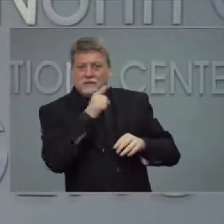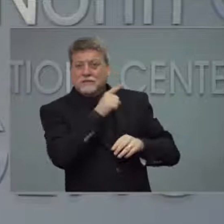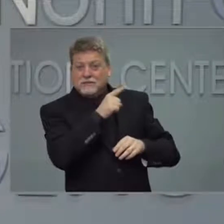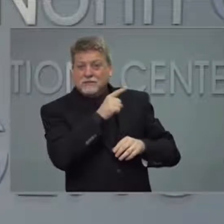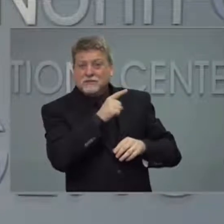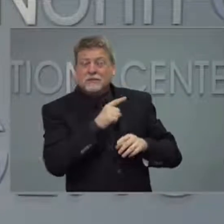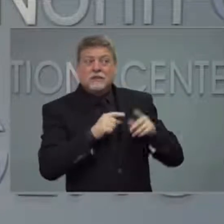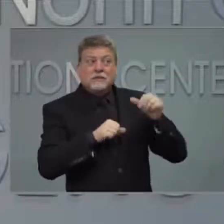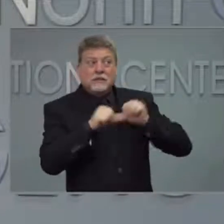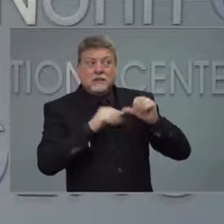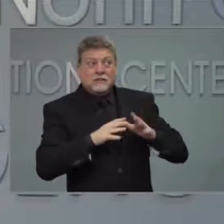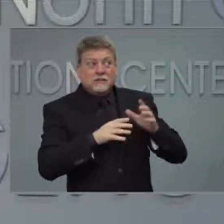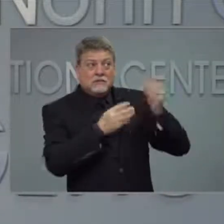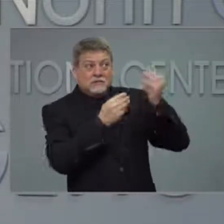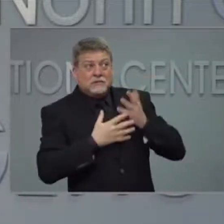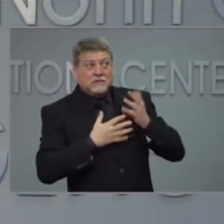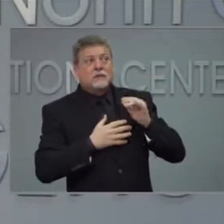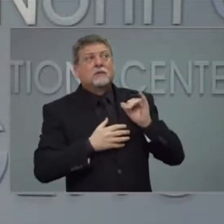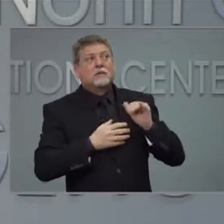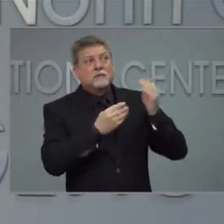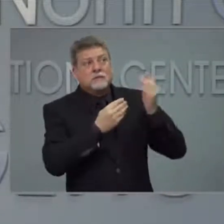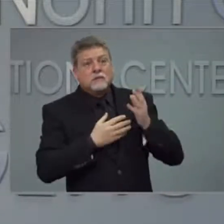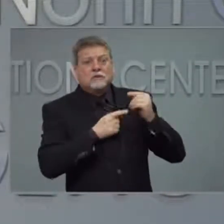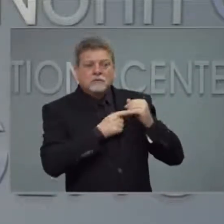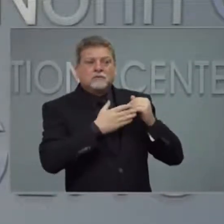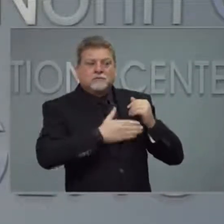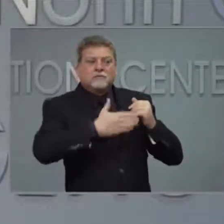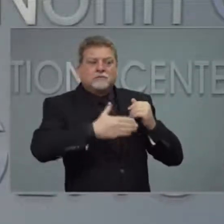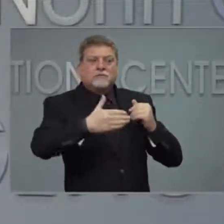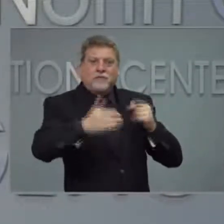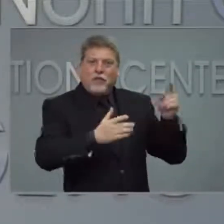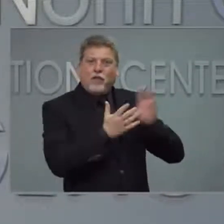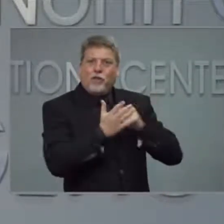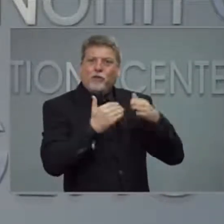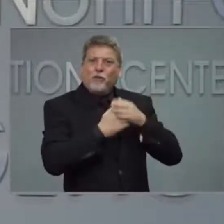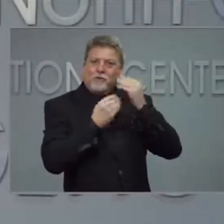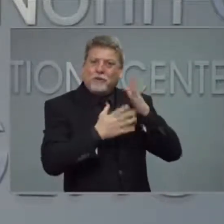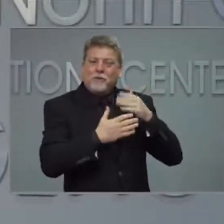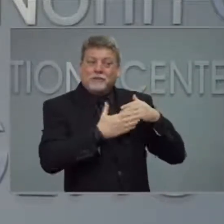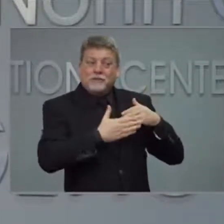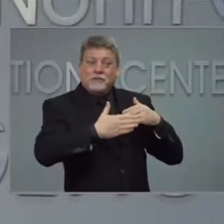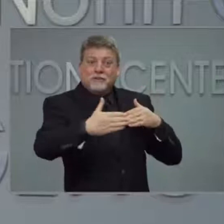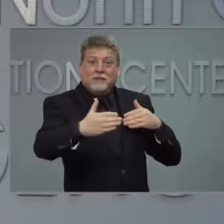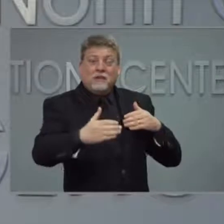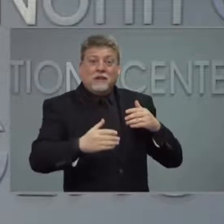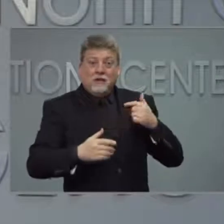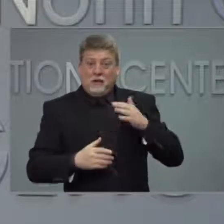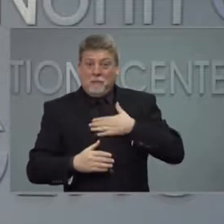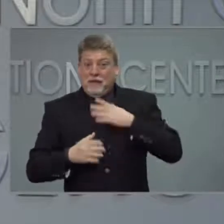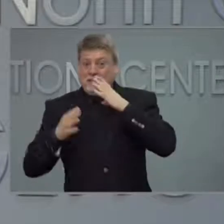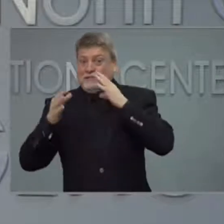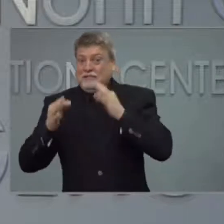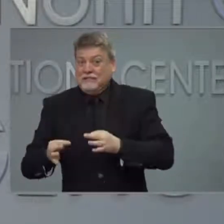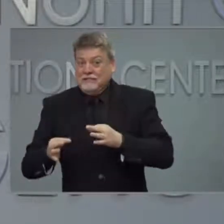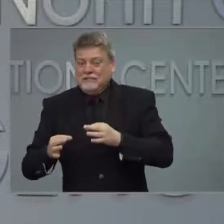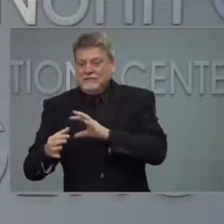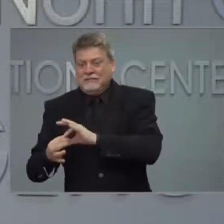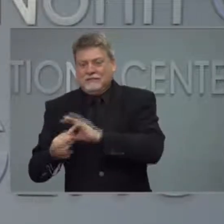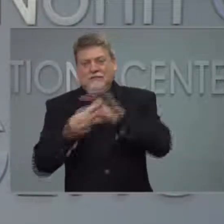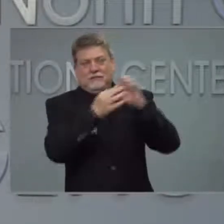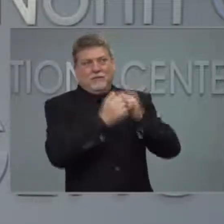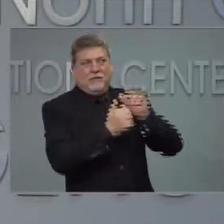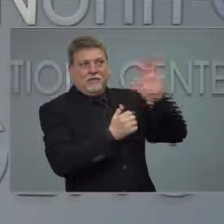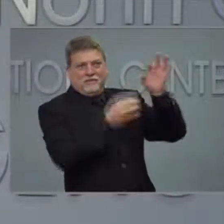make sure that any kind of restrictions or closings reflect what is being